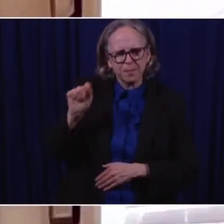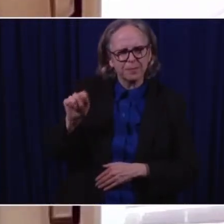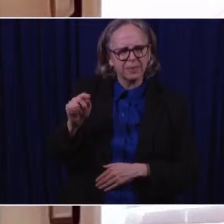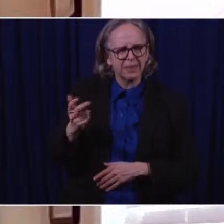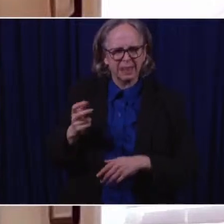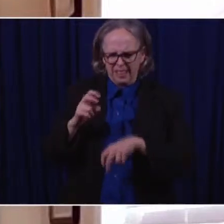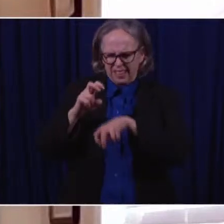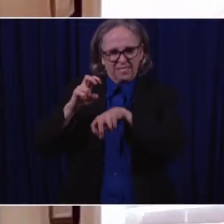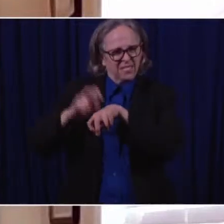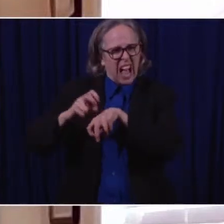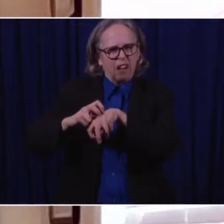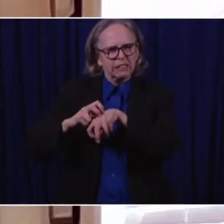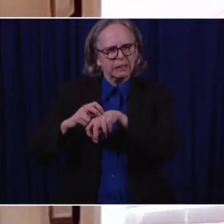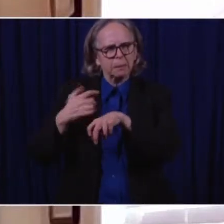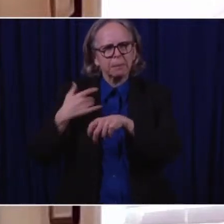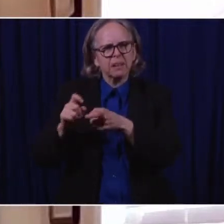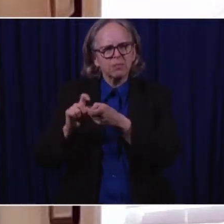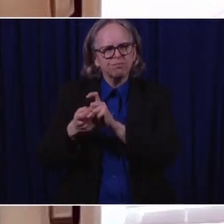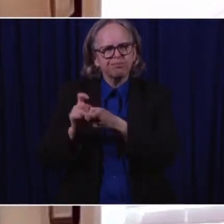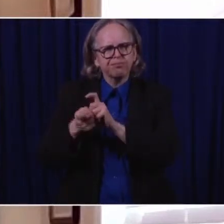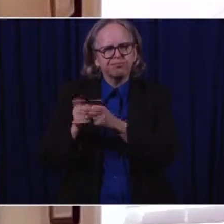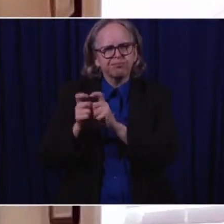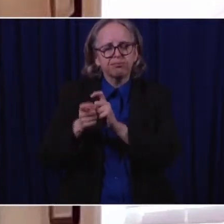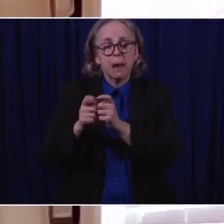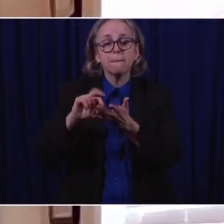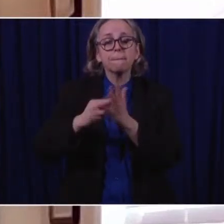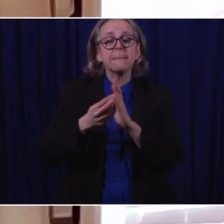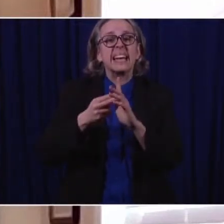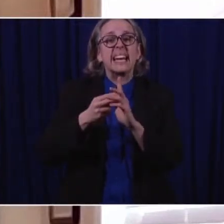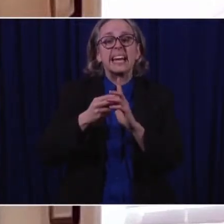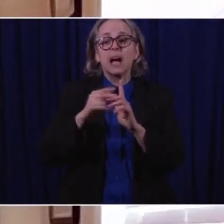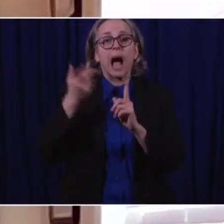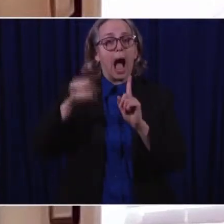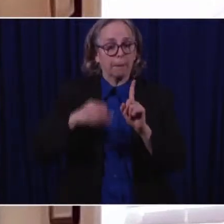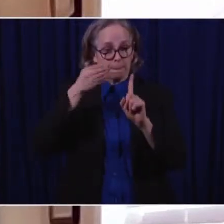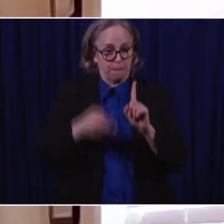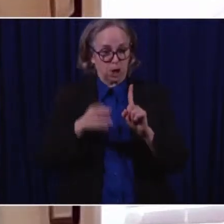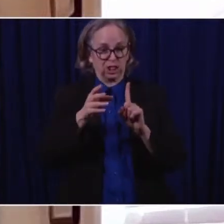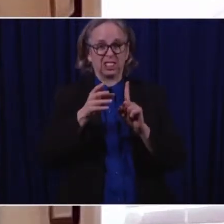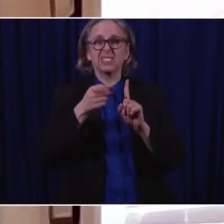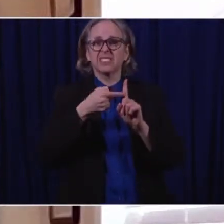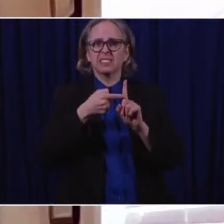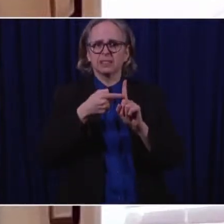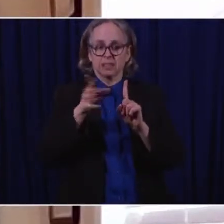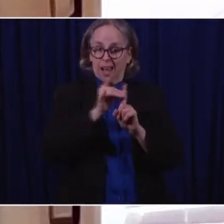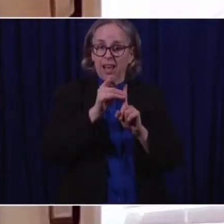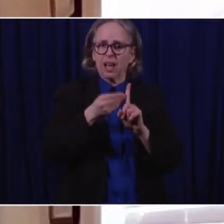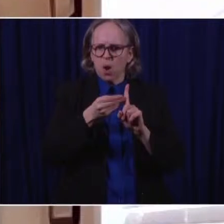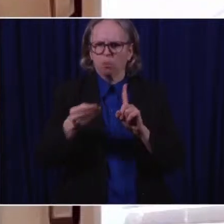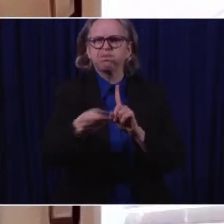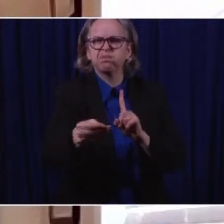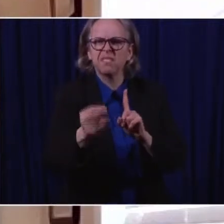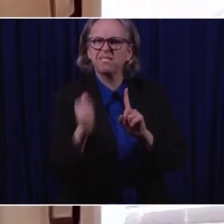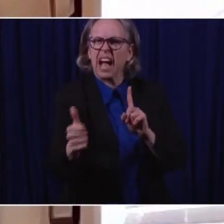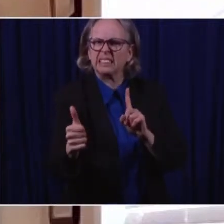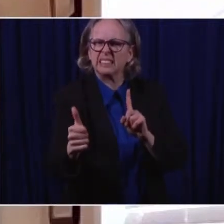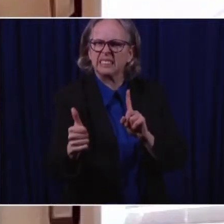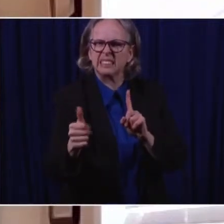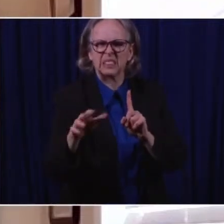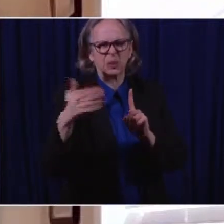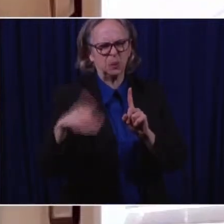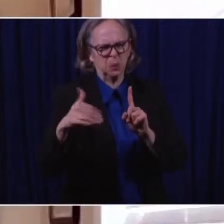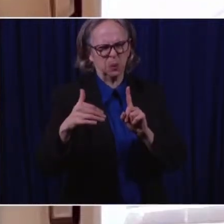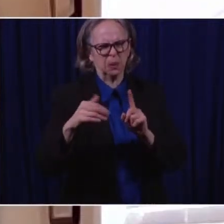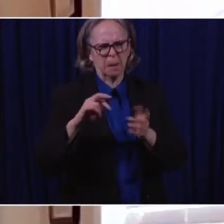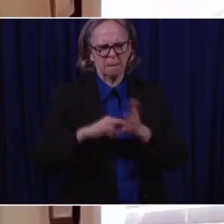more contagious because it just takes less of it to make us sick. But